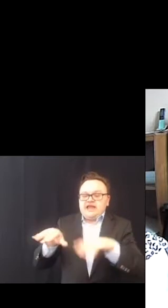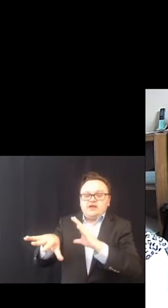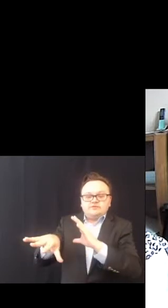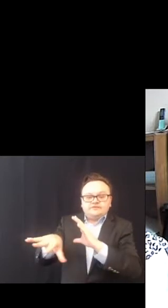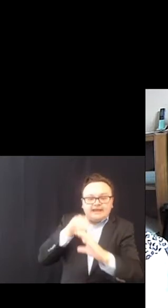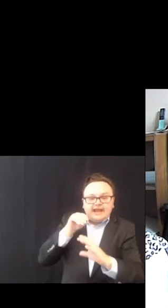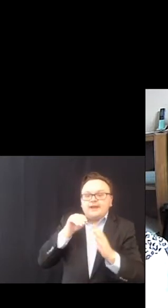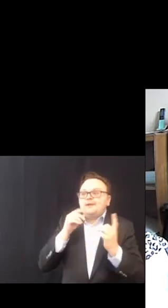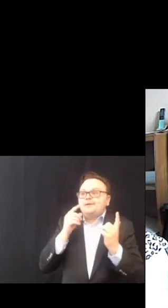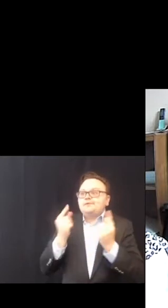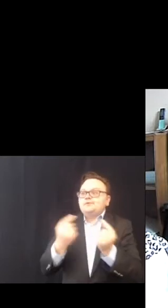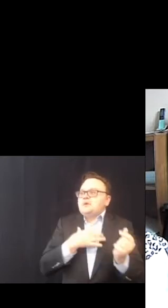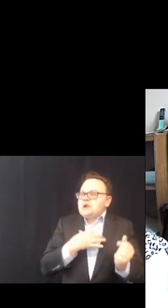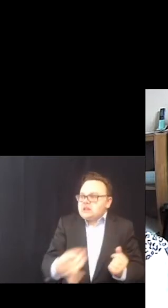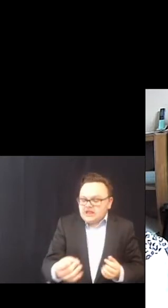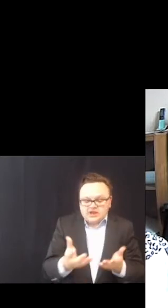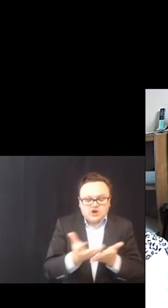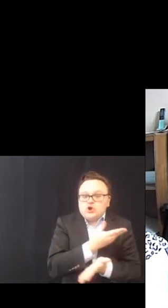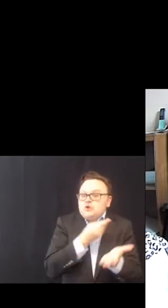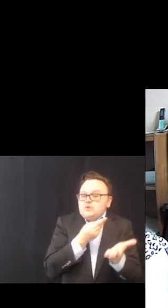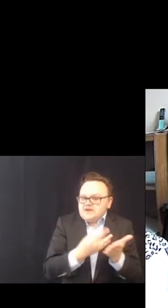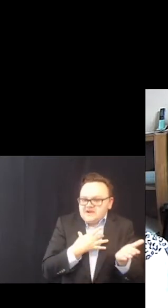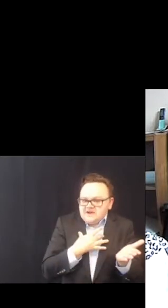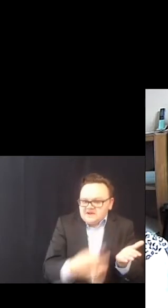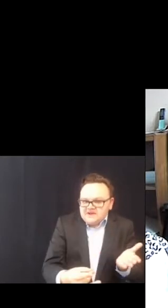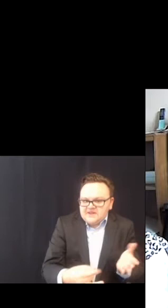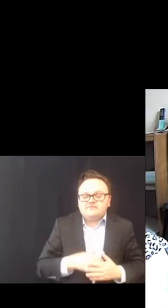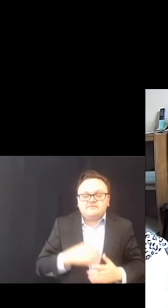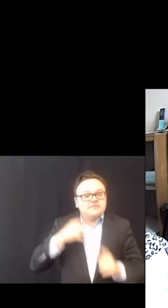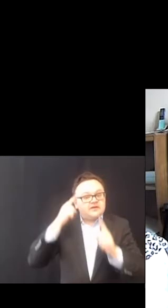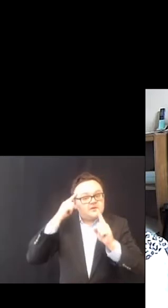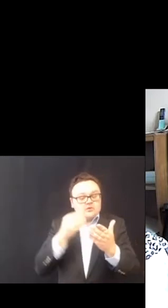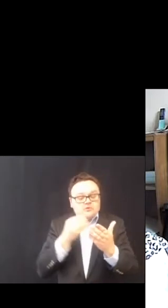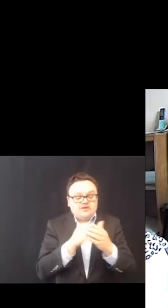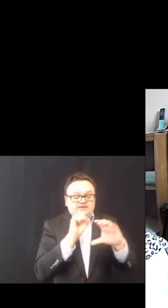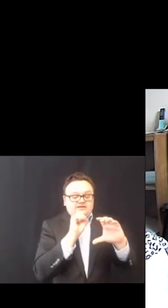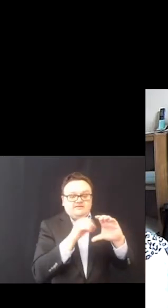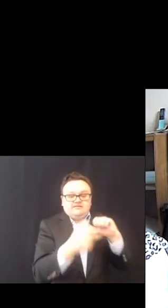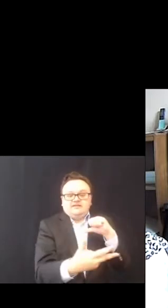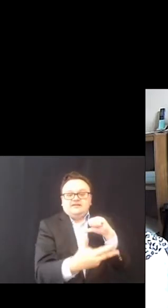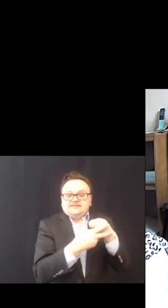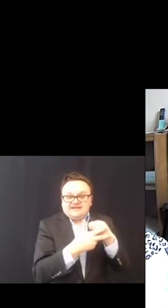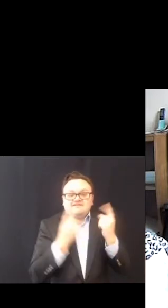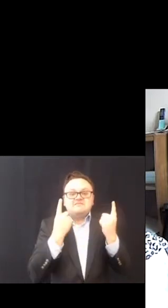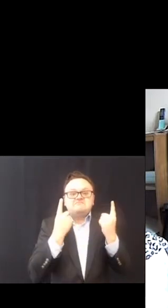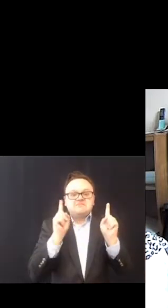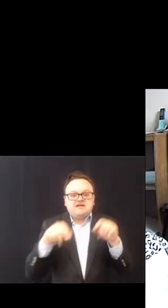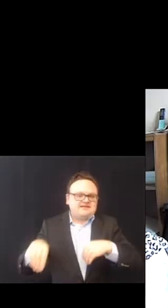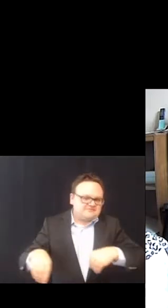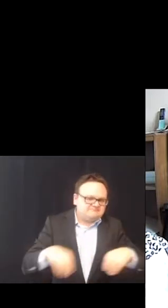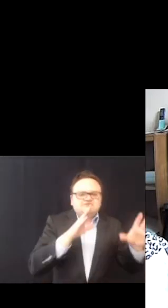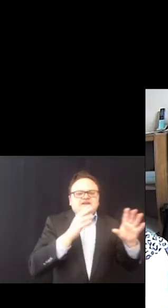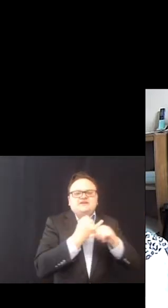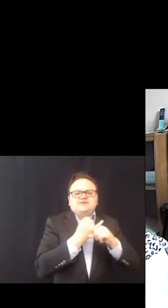paycheck. I'm currently saving up money to eventually move out one day. Yay, that's a great goal.